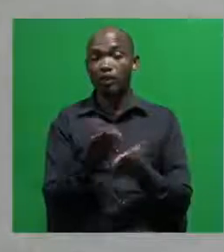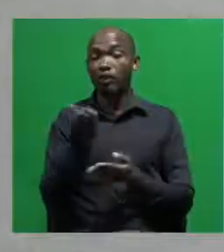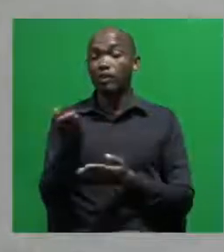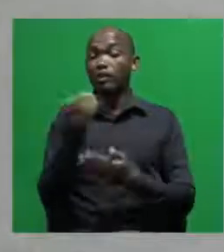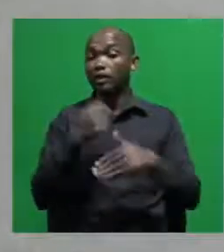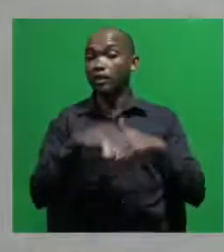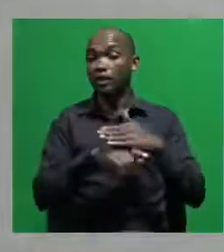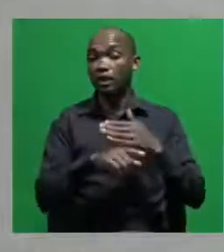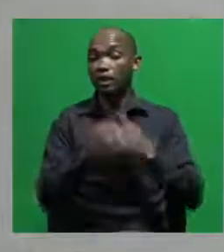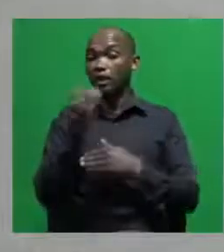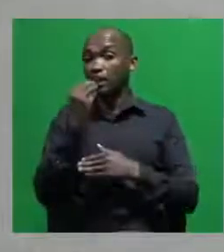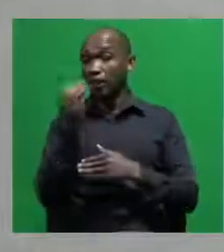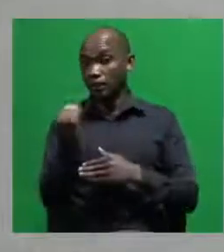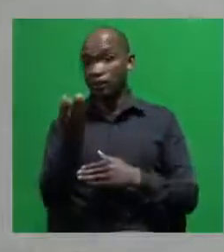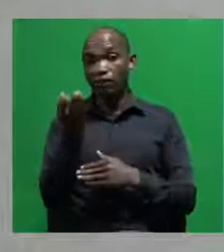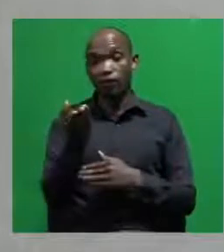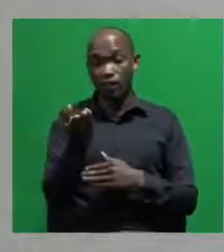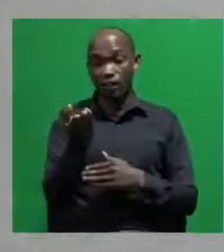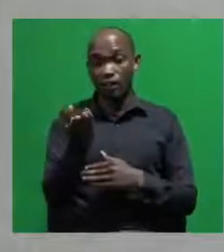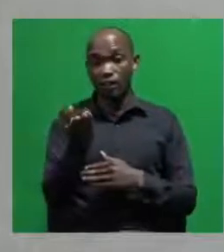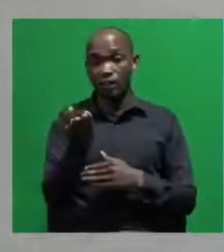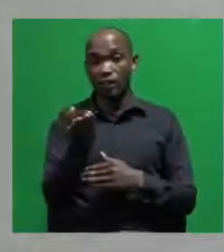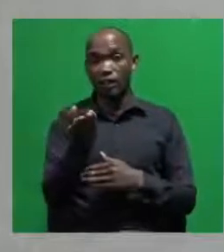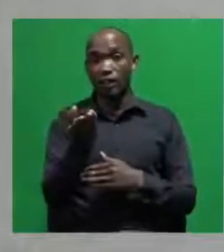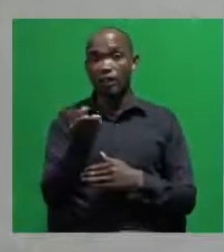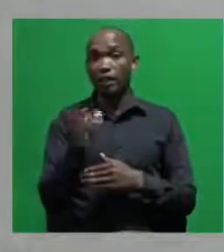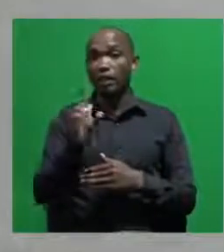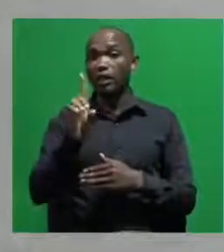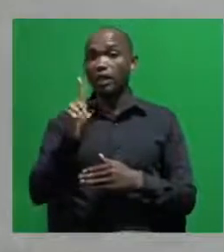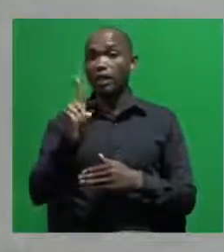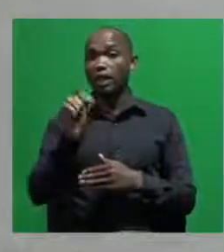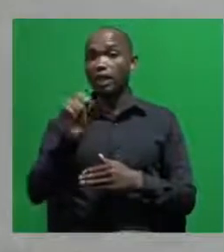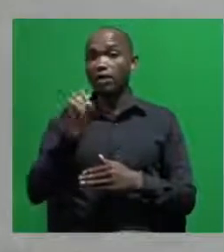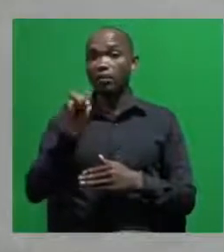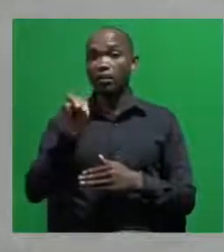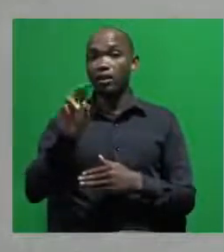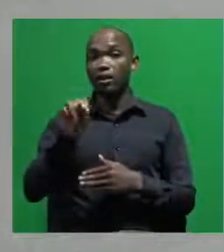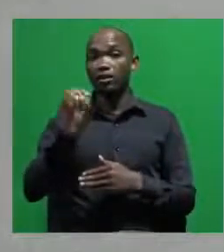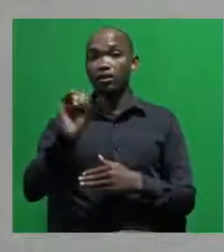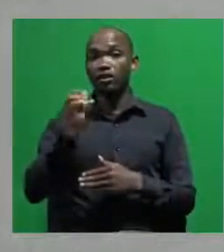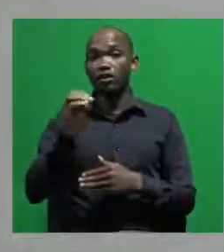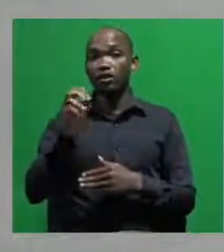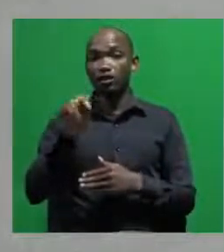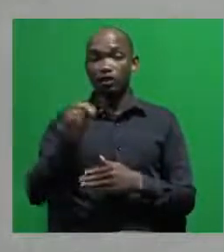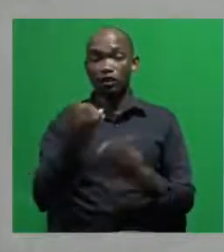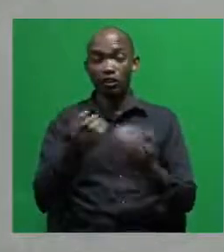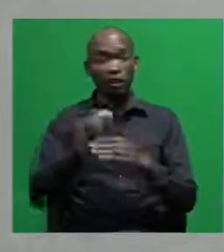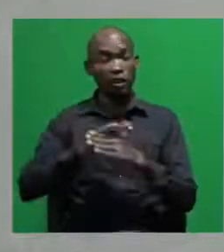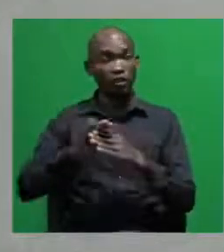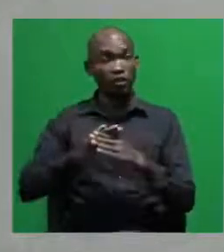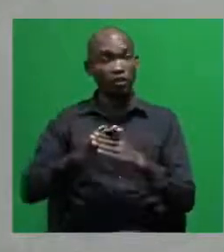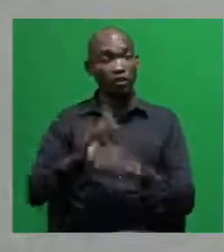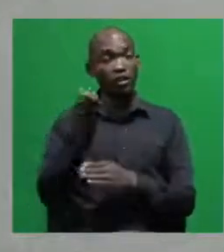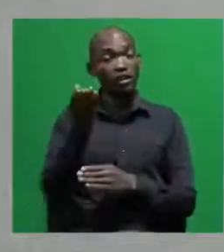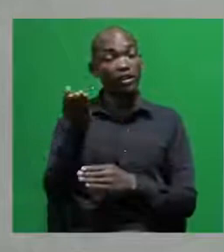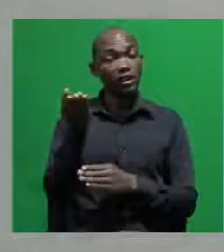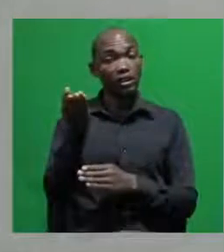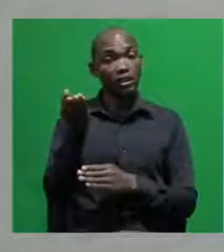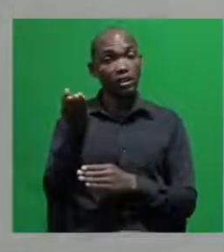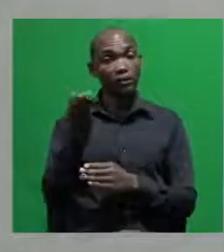object. For the case of the spherical object, the dimension we have to use, what is